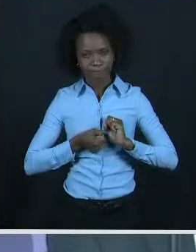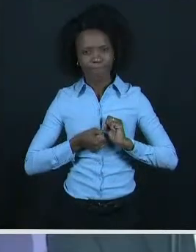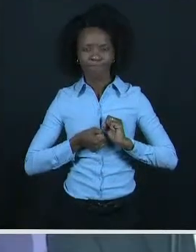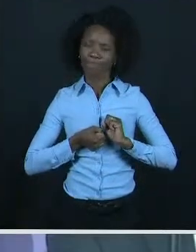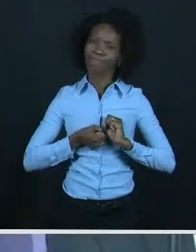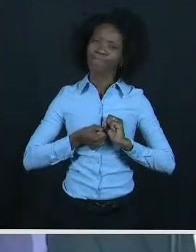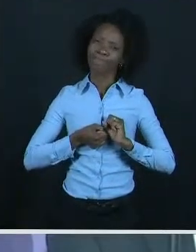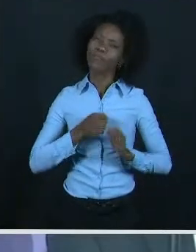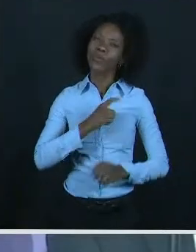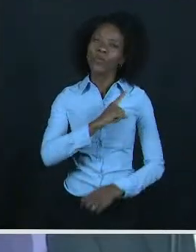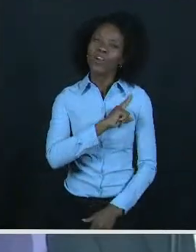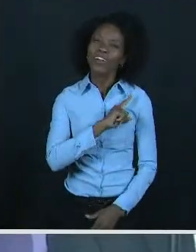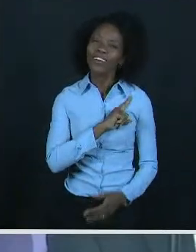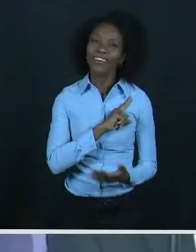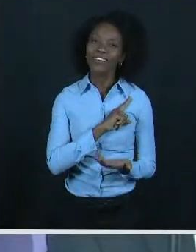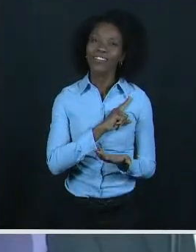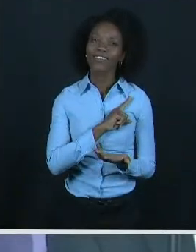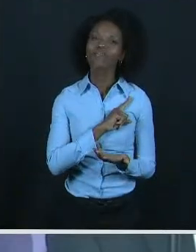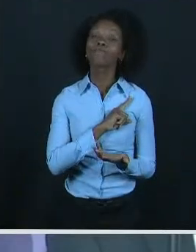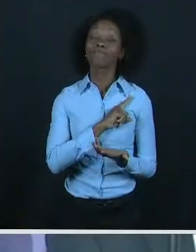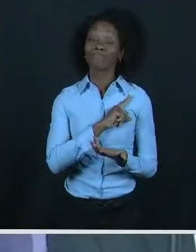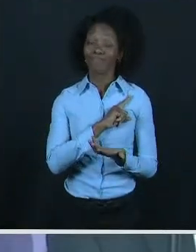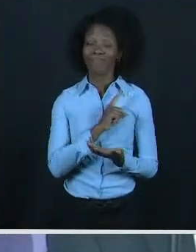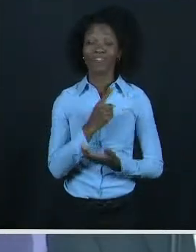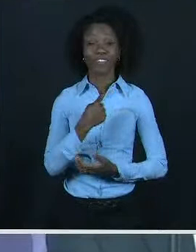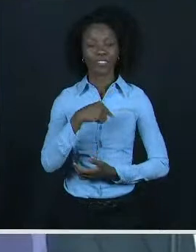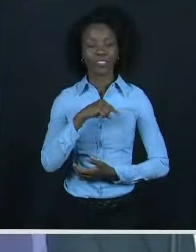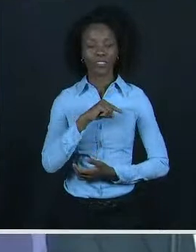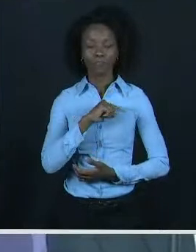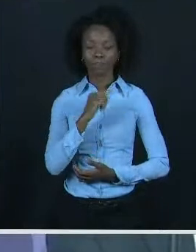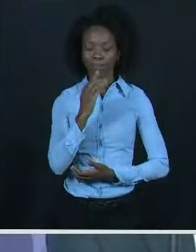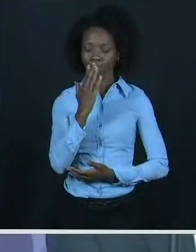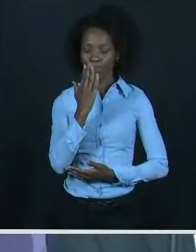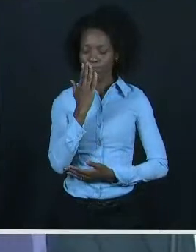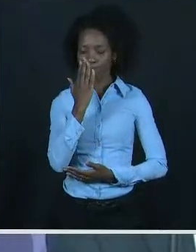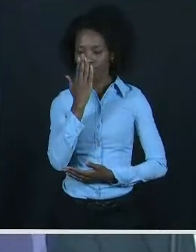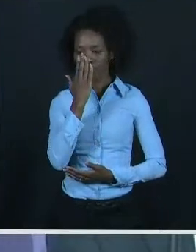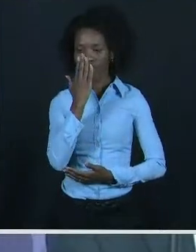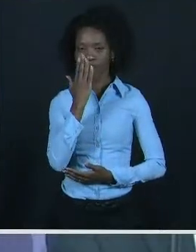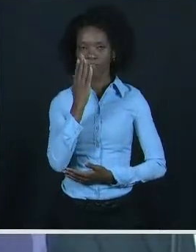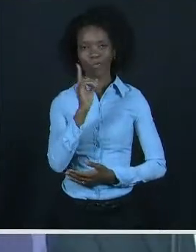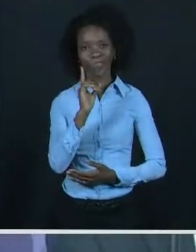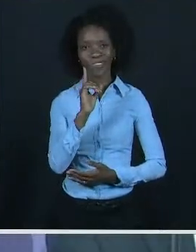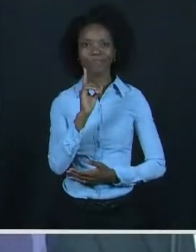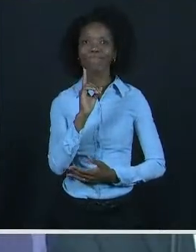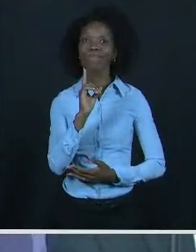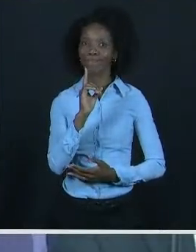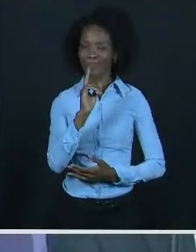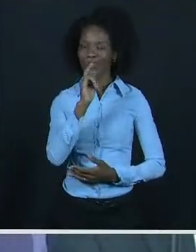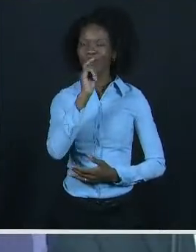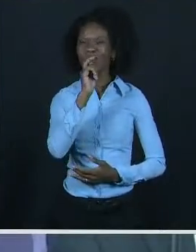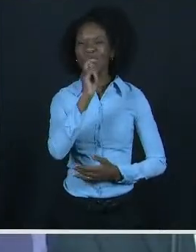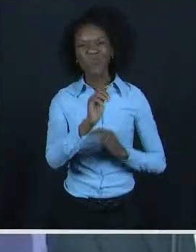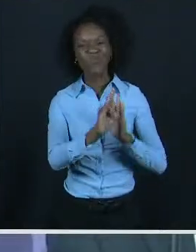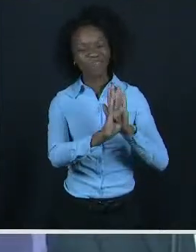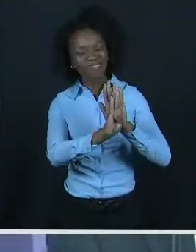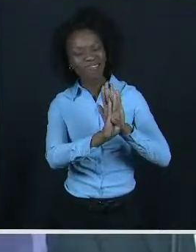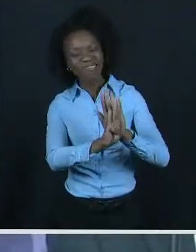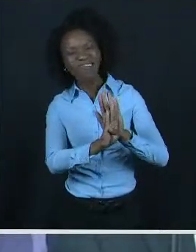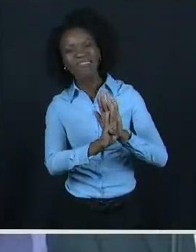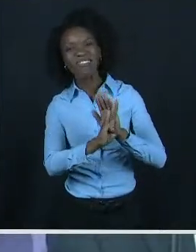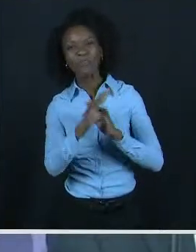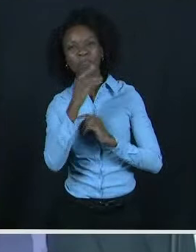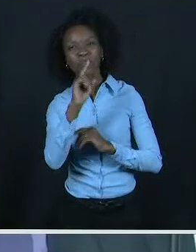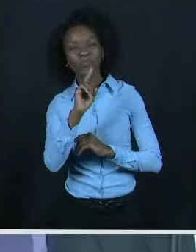why. Because we have had to face the truth of gender-based violence and the